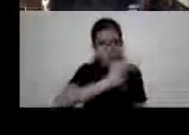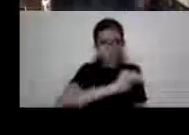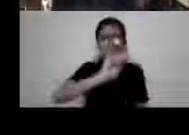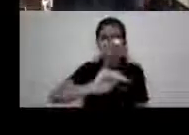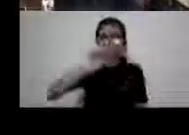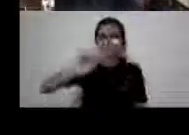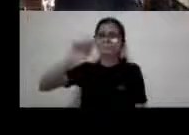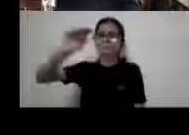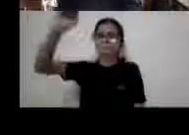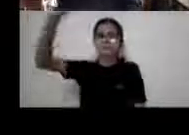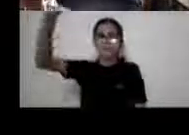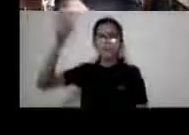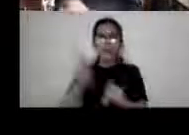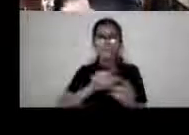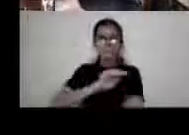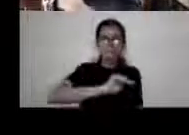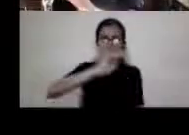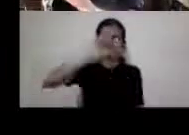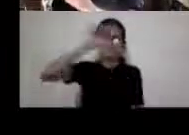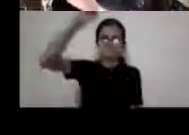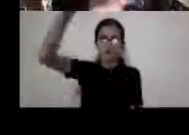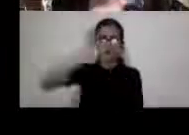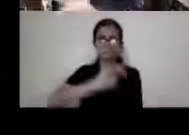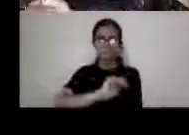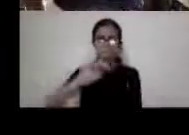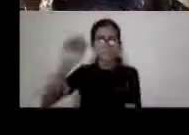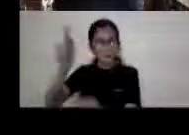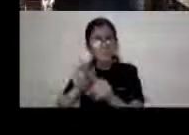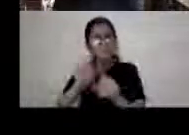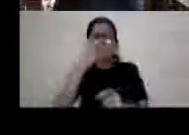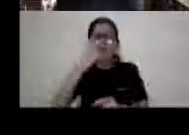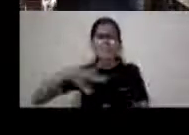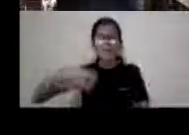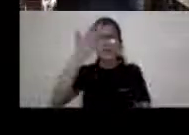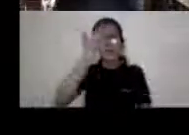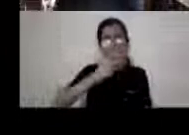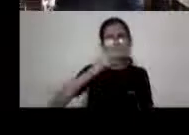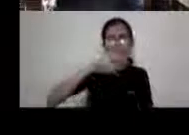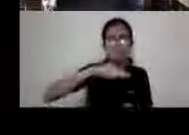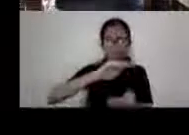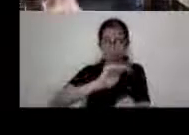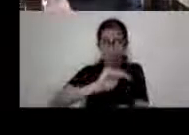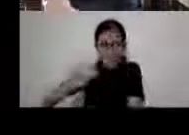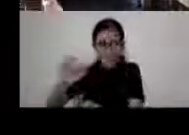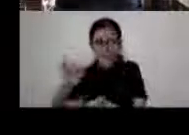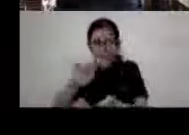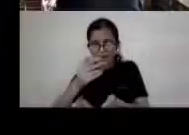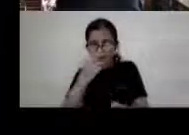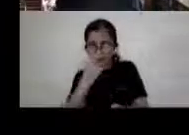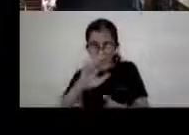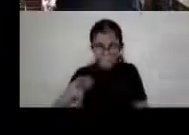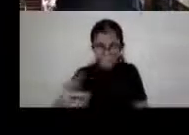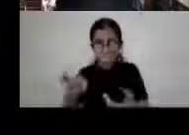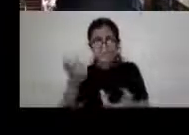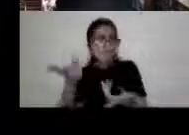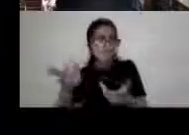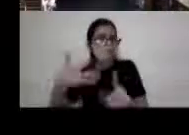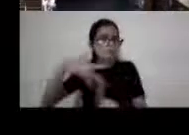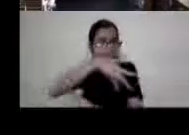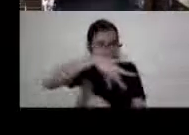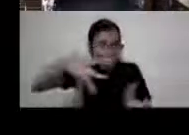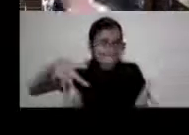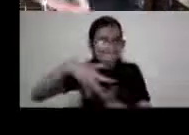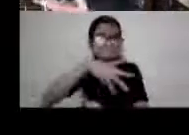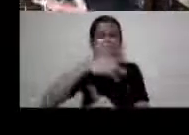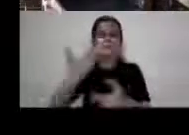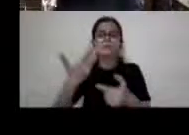We were supposed to come up to do something for blind and partially sighted kids, kids with a migration background, kids